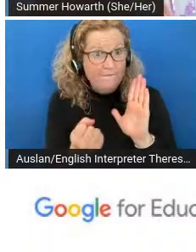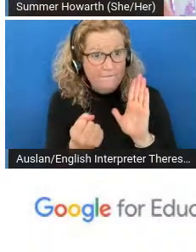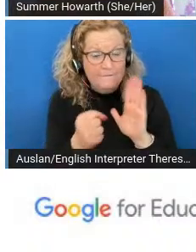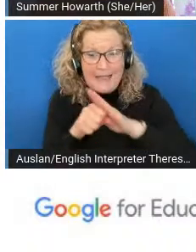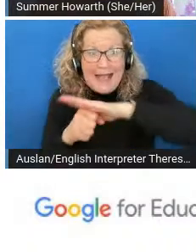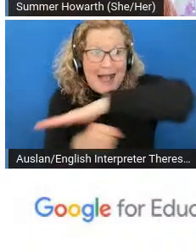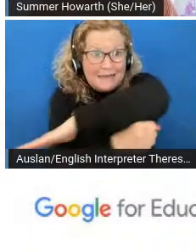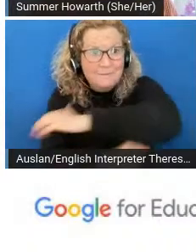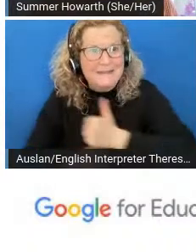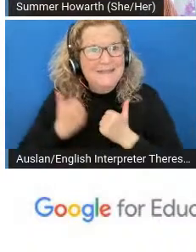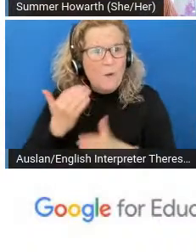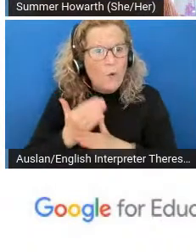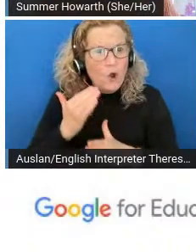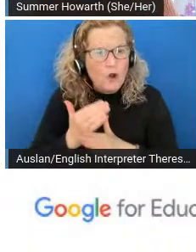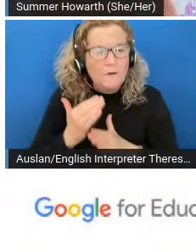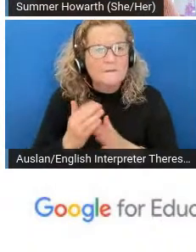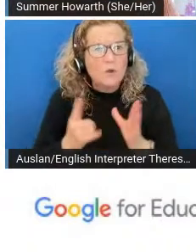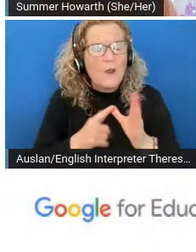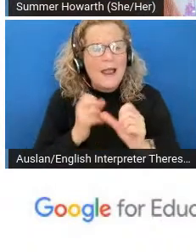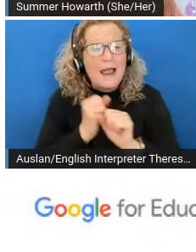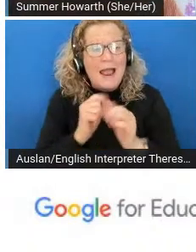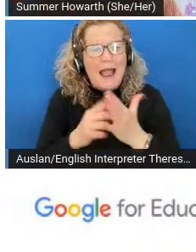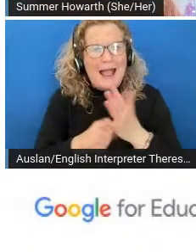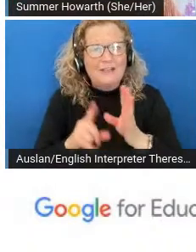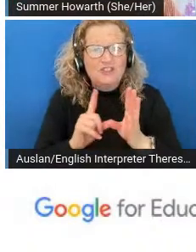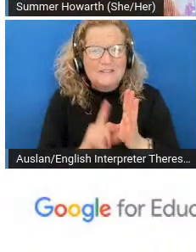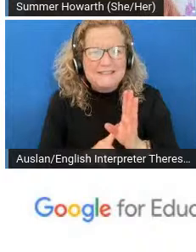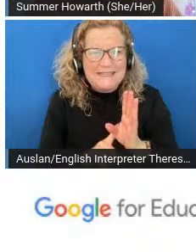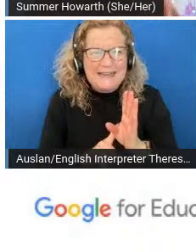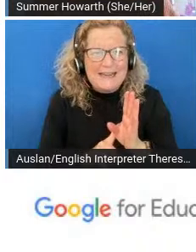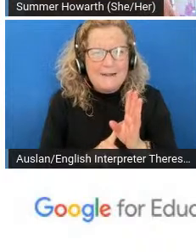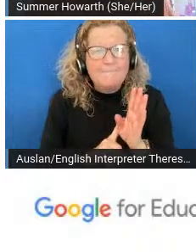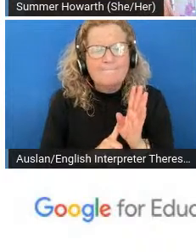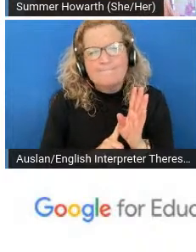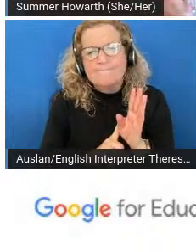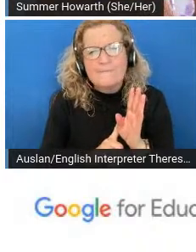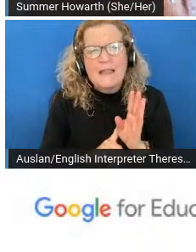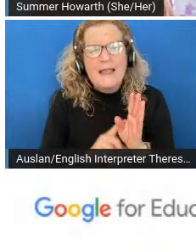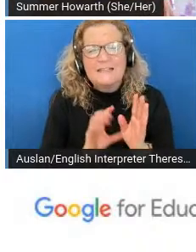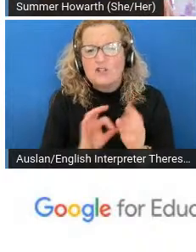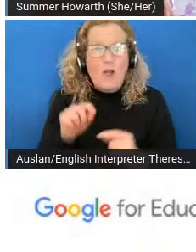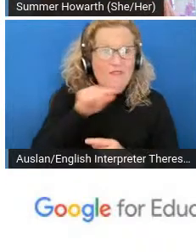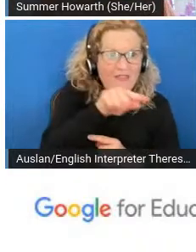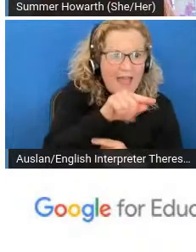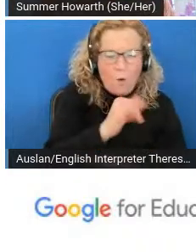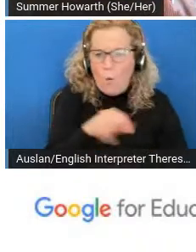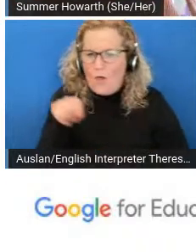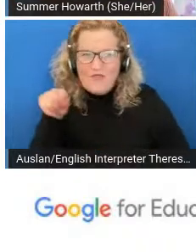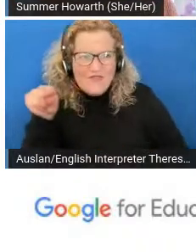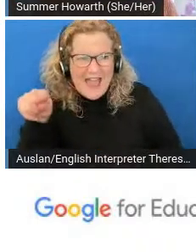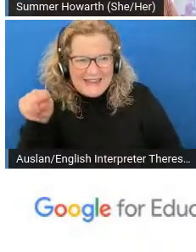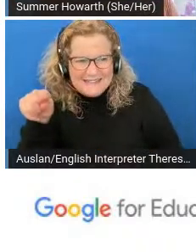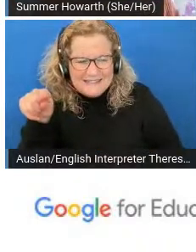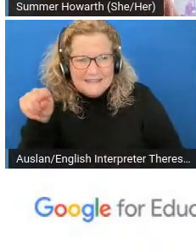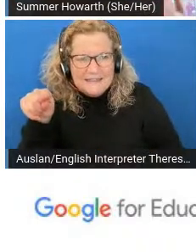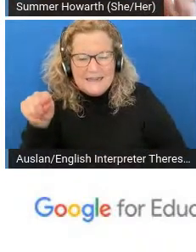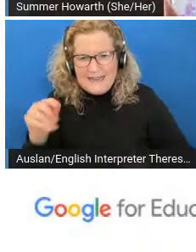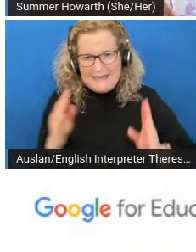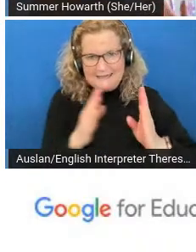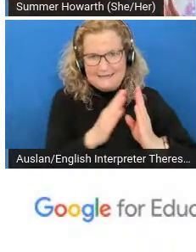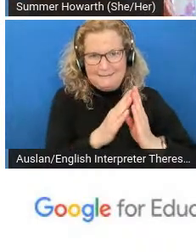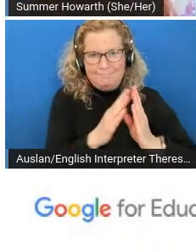about agency, it's degrees. It's not agency is or it isn't. It's very much a spectrum here,